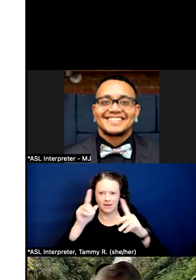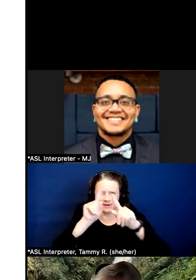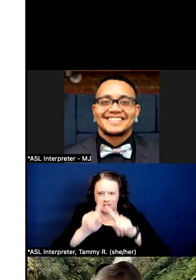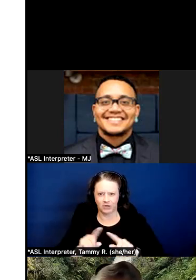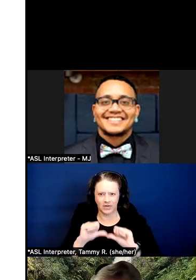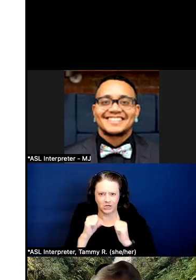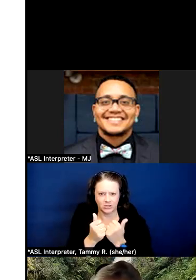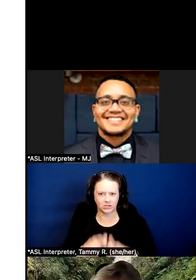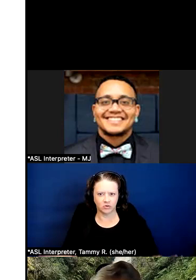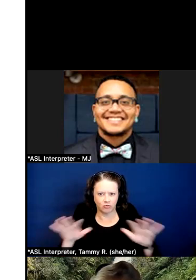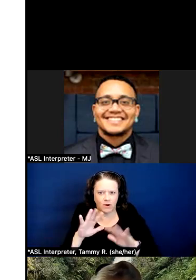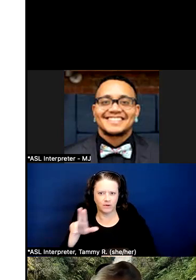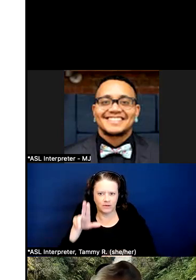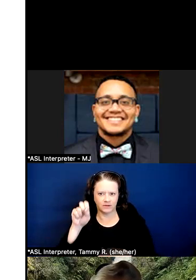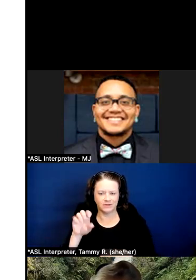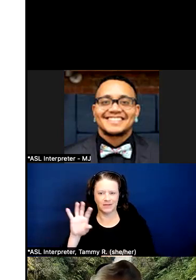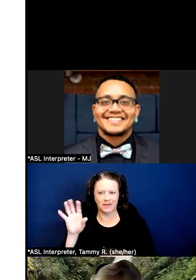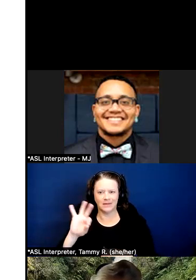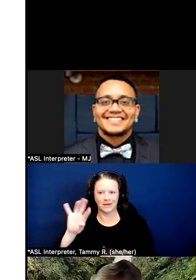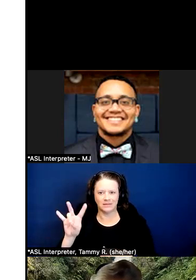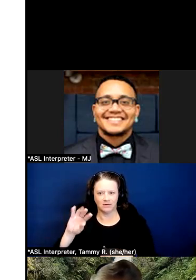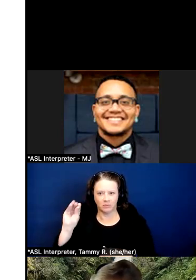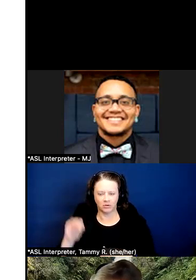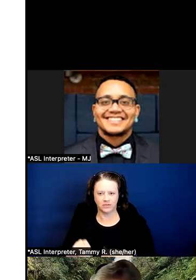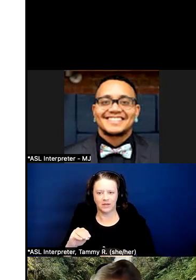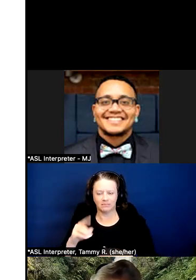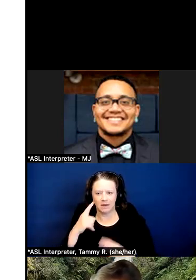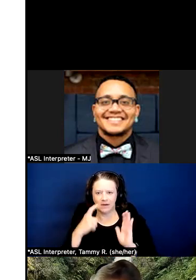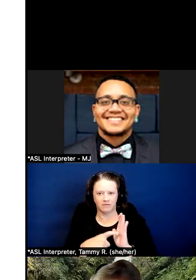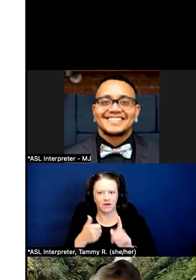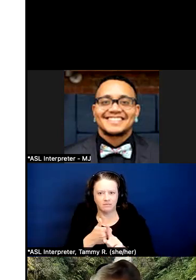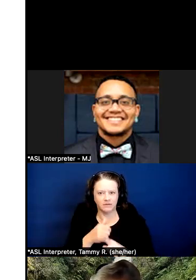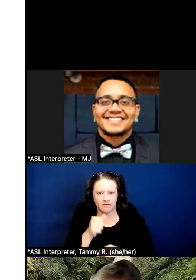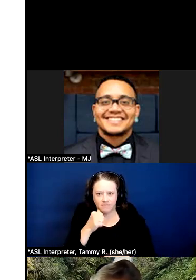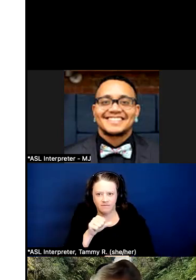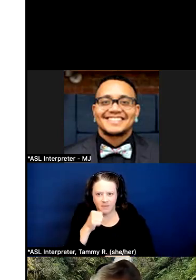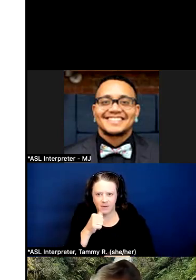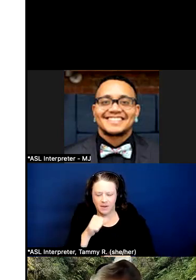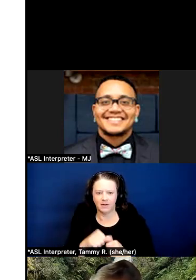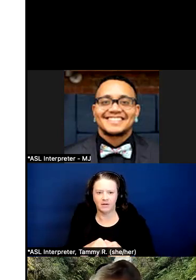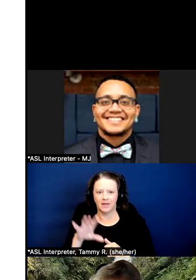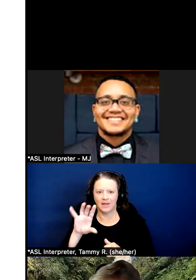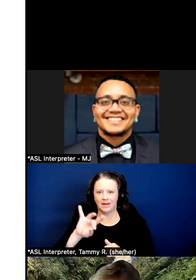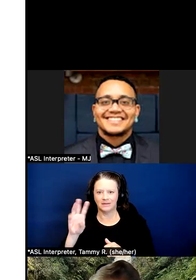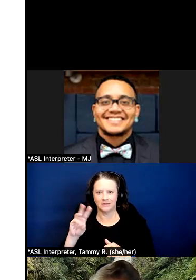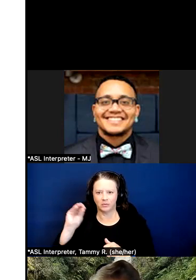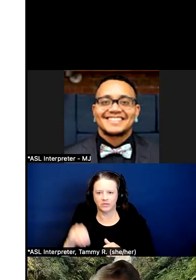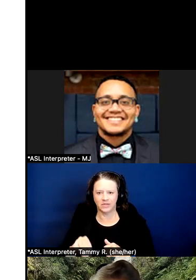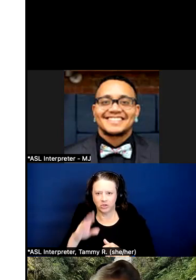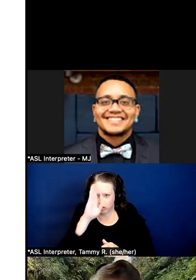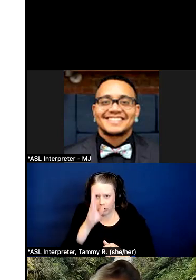country, 97% identified as female, 86% heterosexual, but